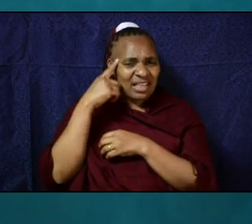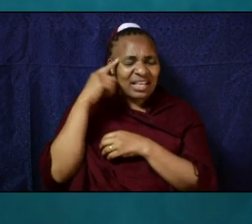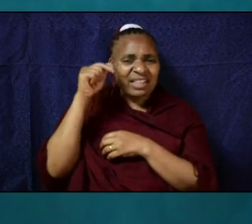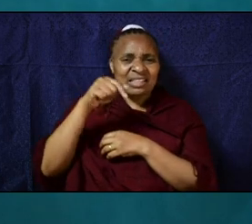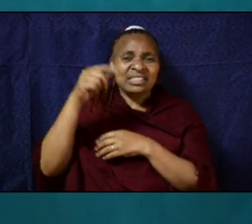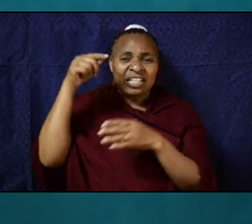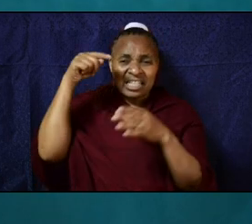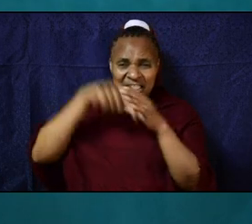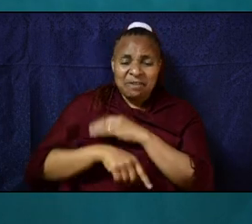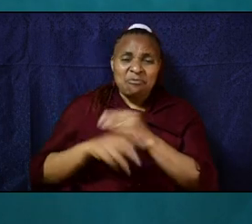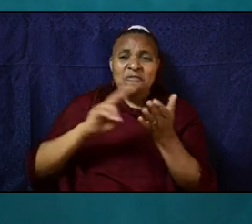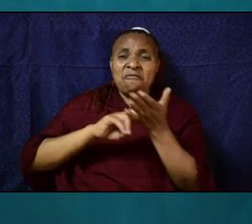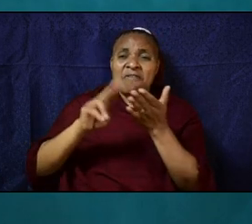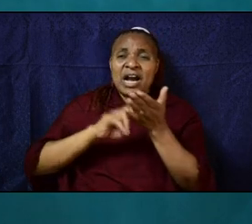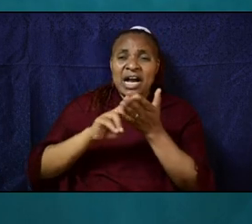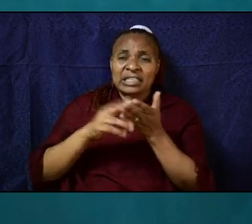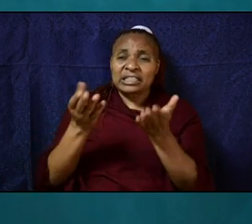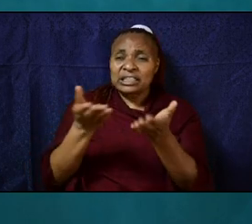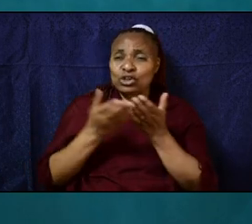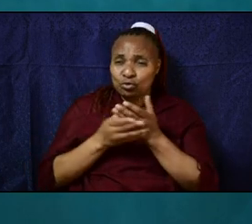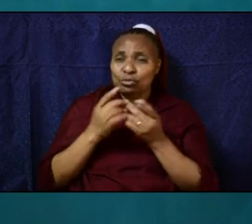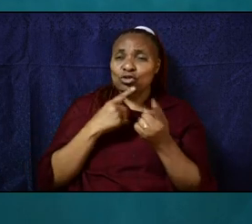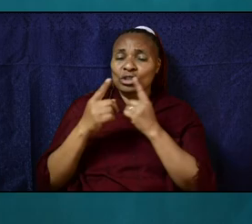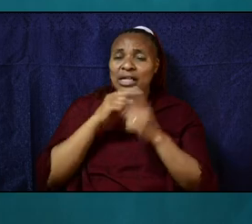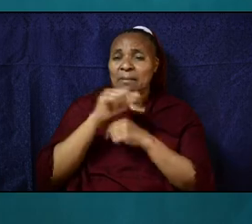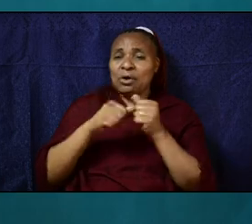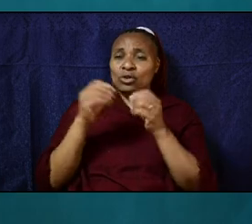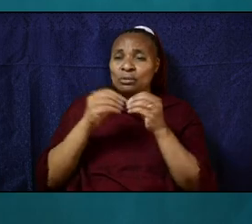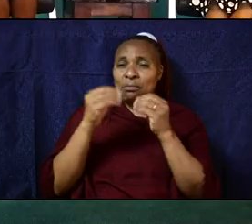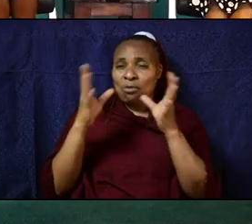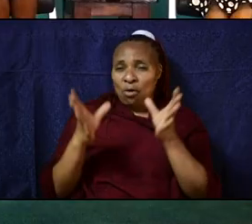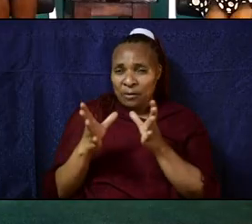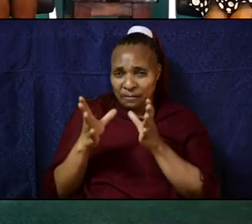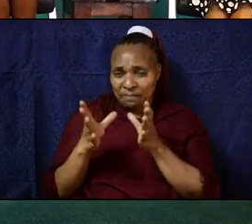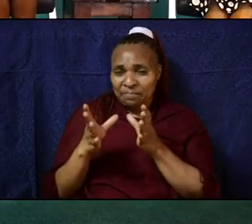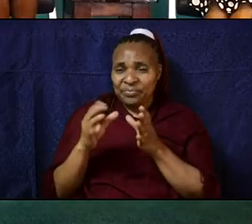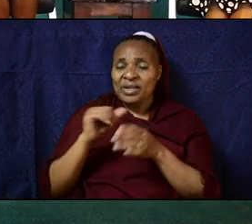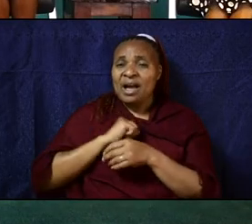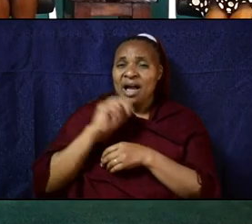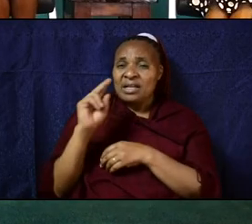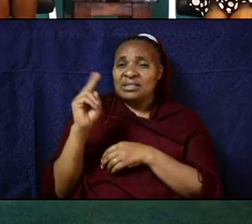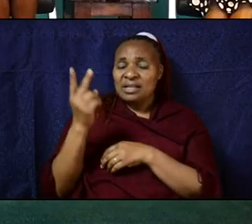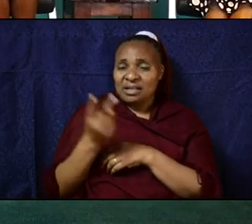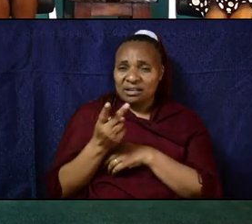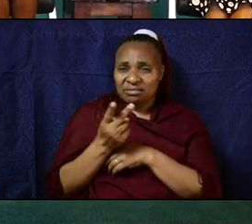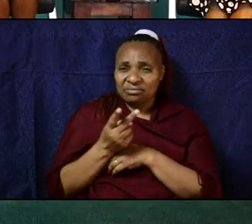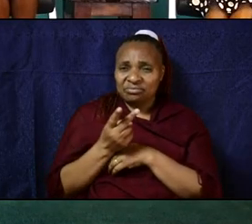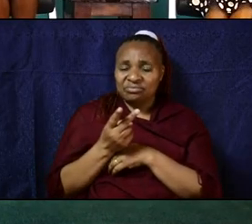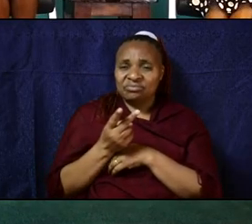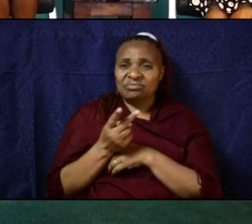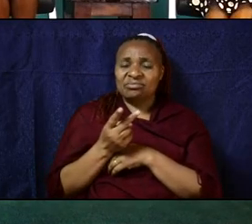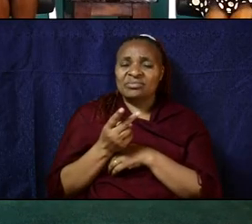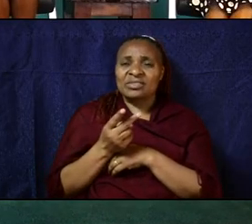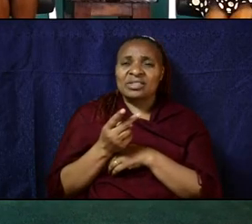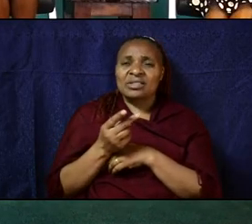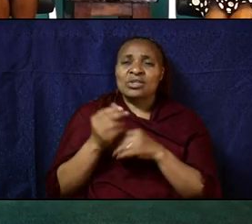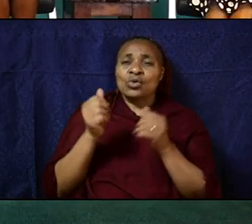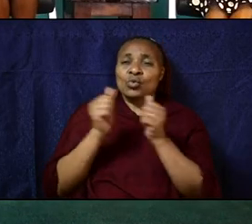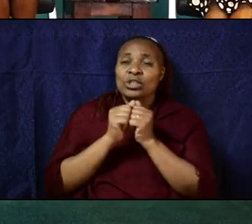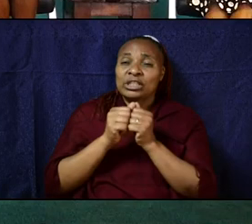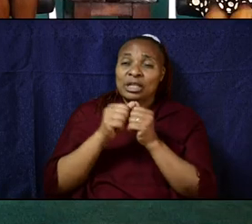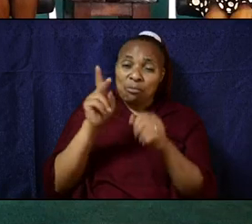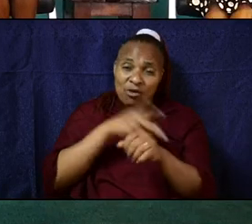deep verse that needs to be talked about more. True. I second that. Yeah. With Proverbs